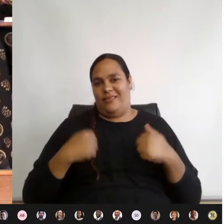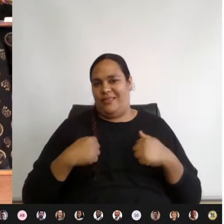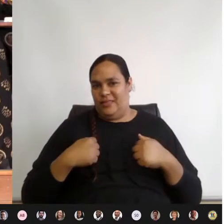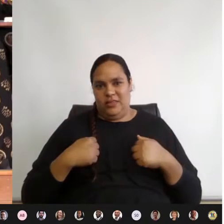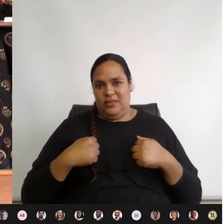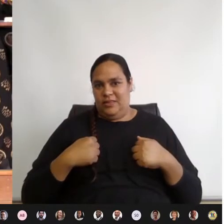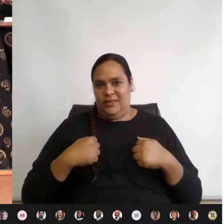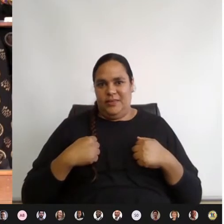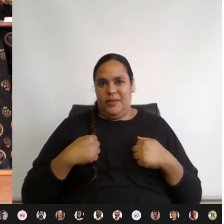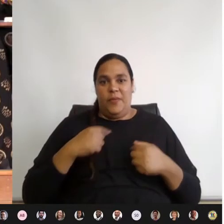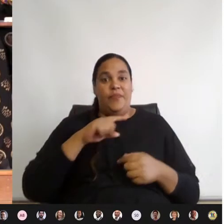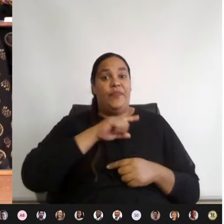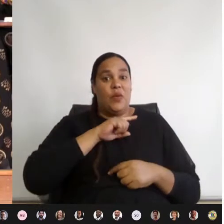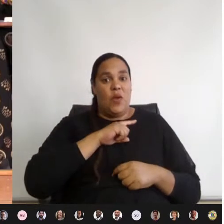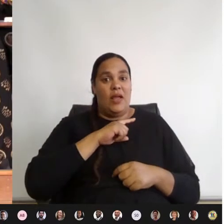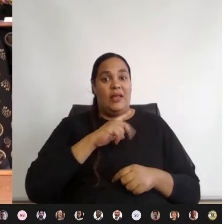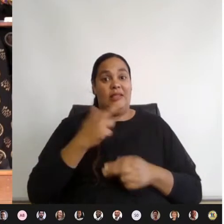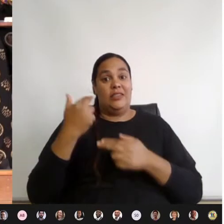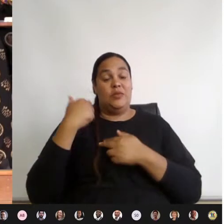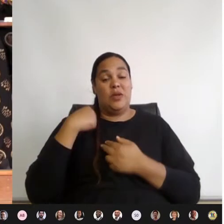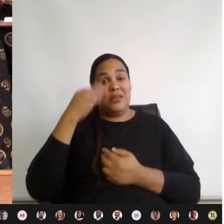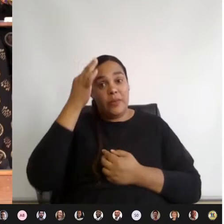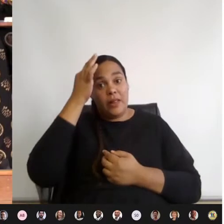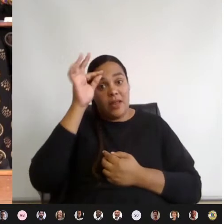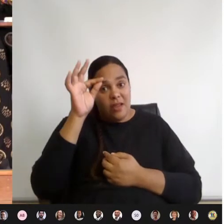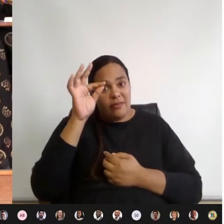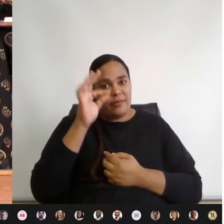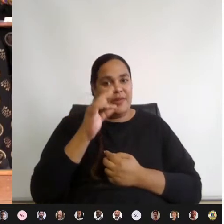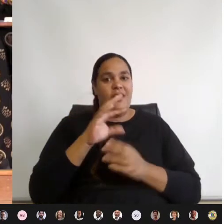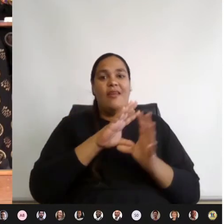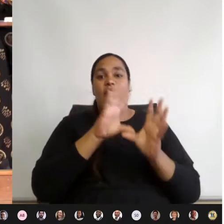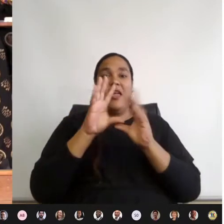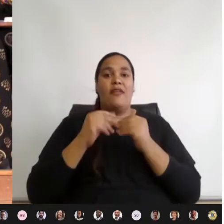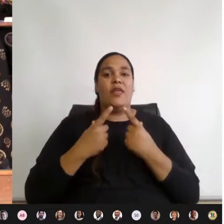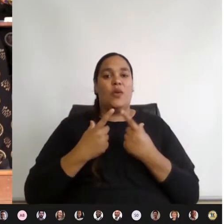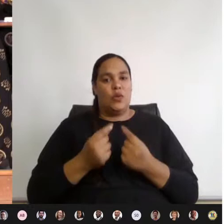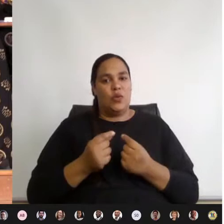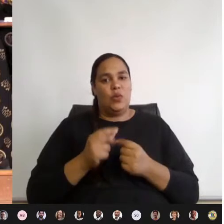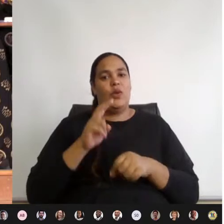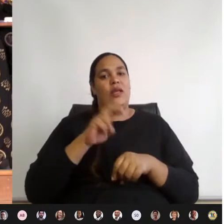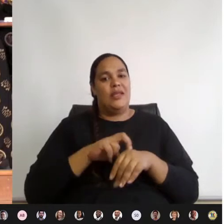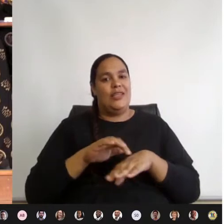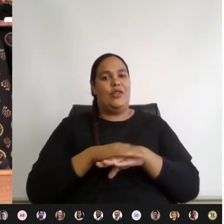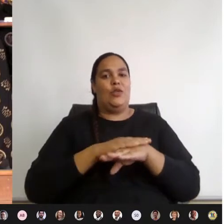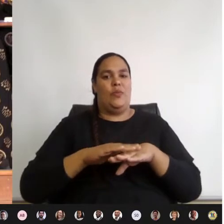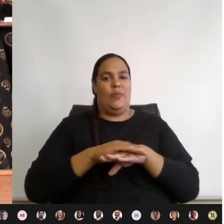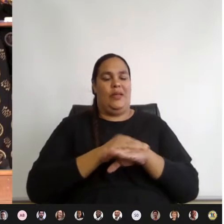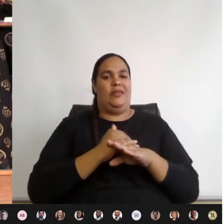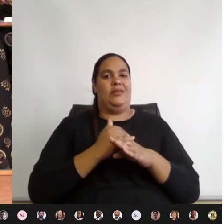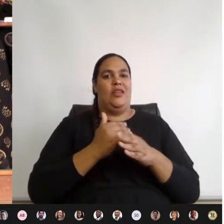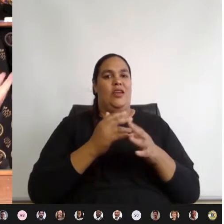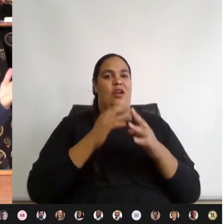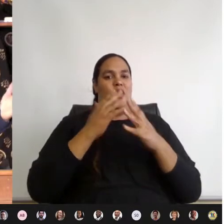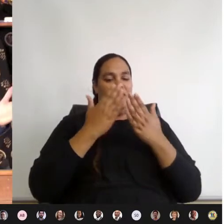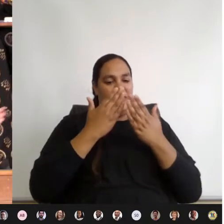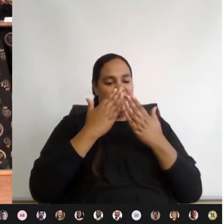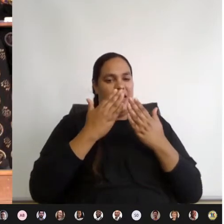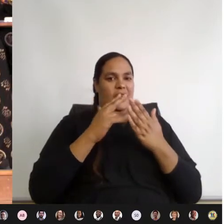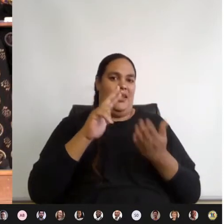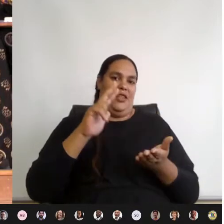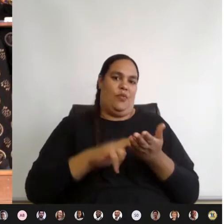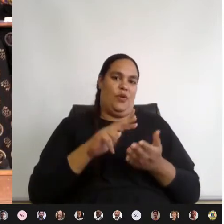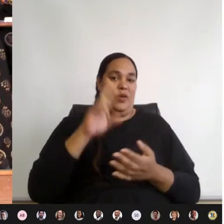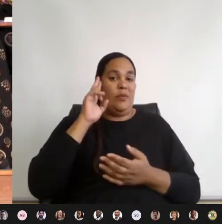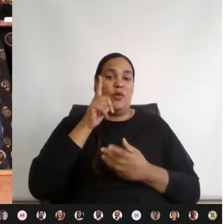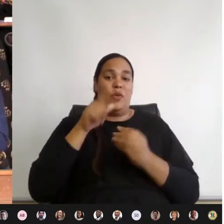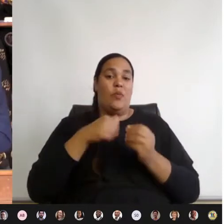because as a responsible government, everything we do has to be based on the studies and the approval. I spoke about vaccines,